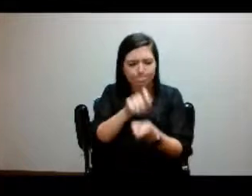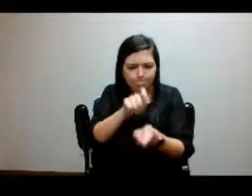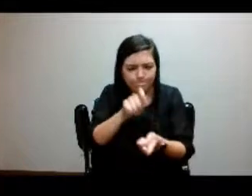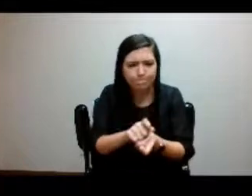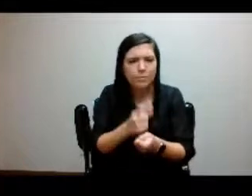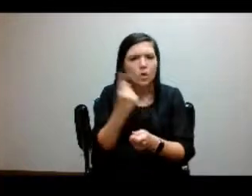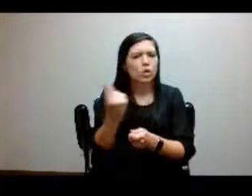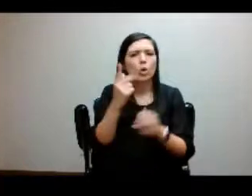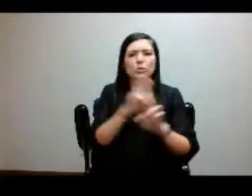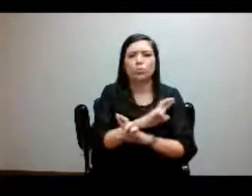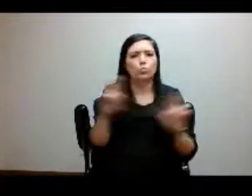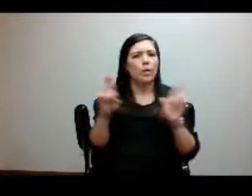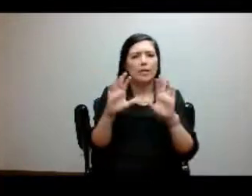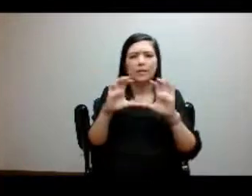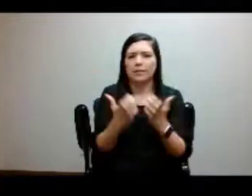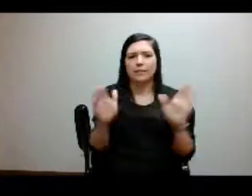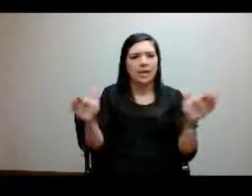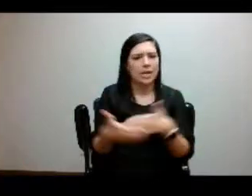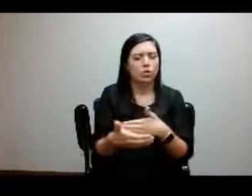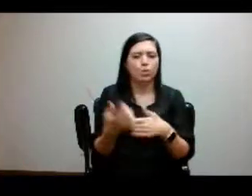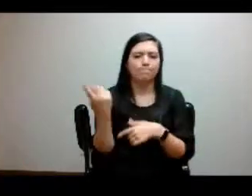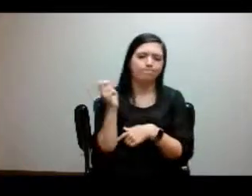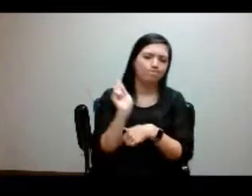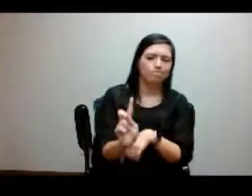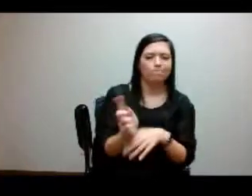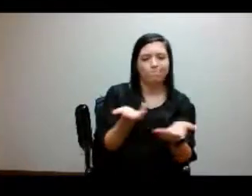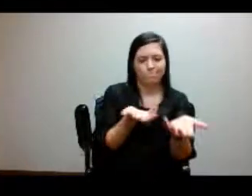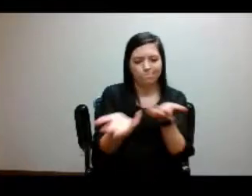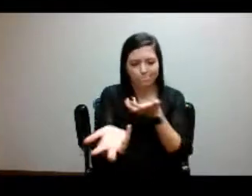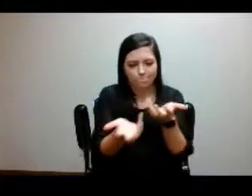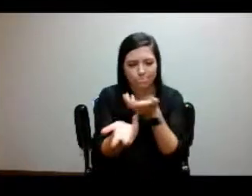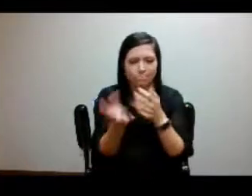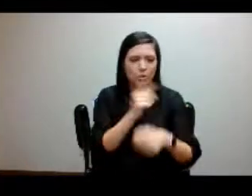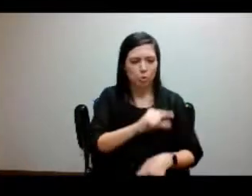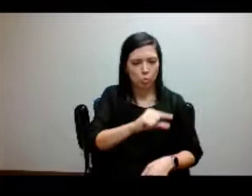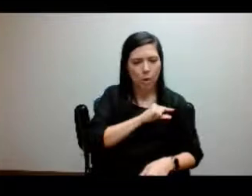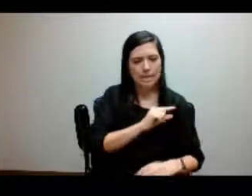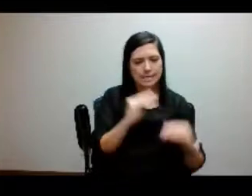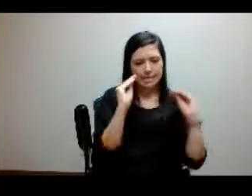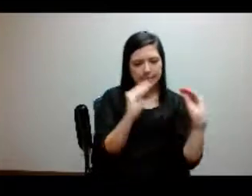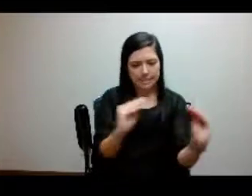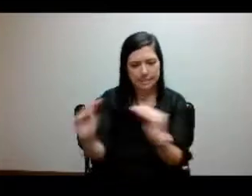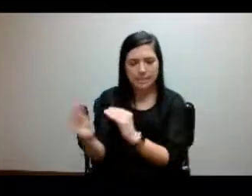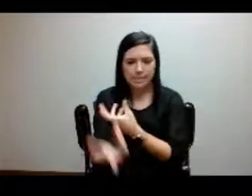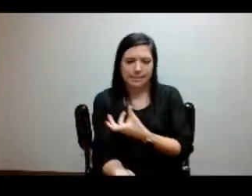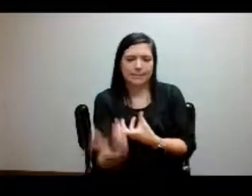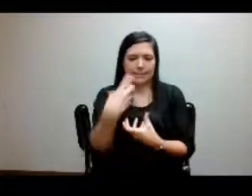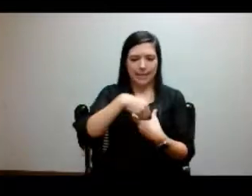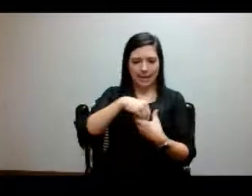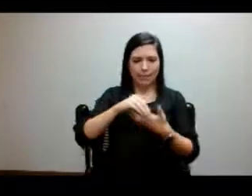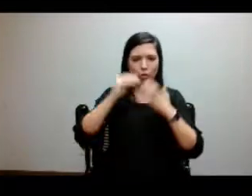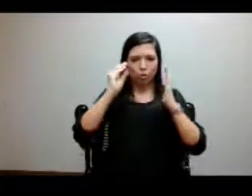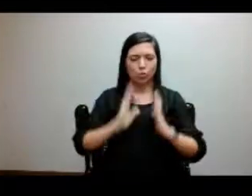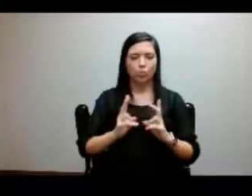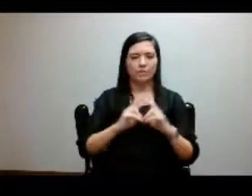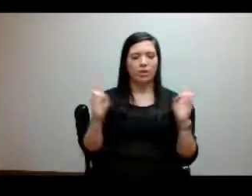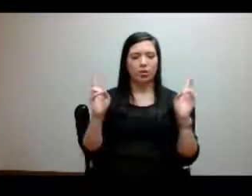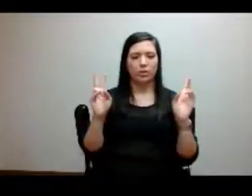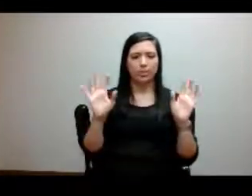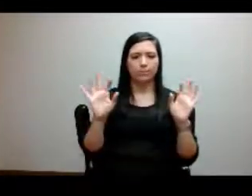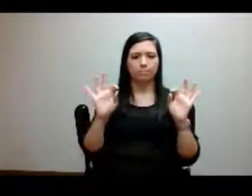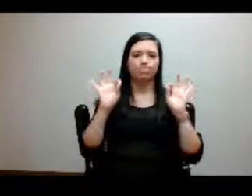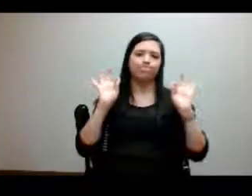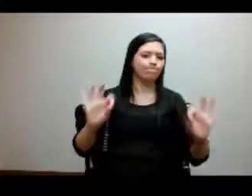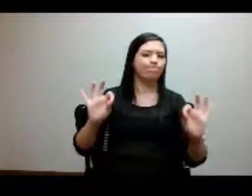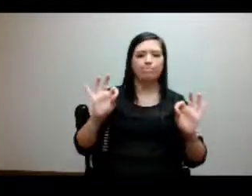in the classroom to deliver an interactive, quality lesson that engages students in vibrant classroom